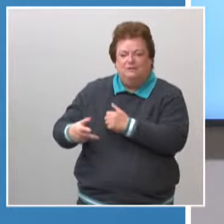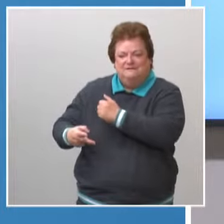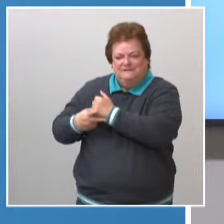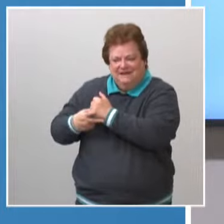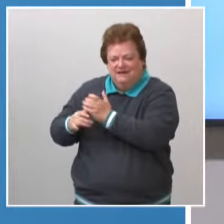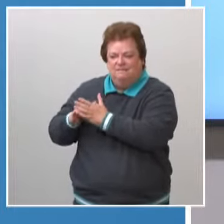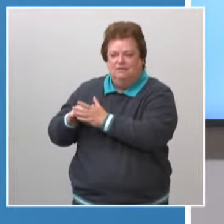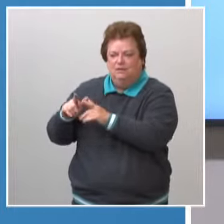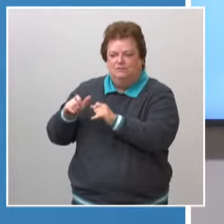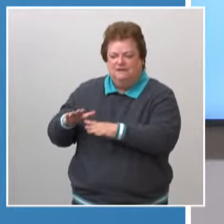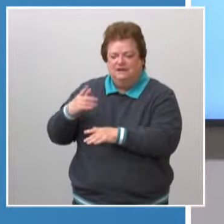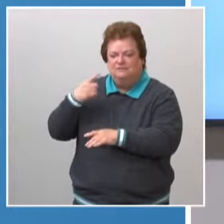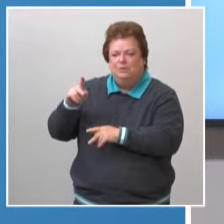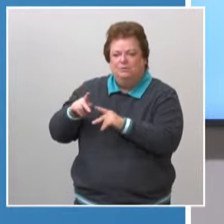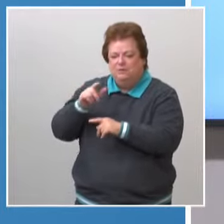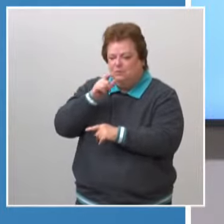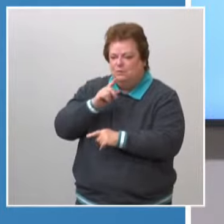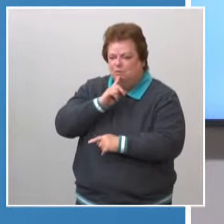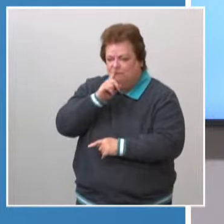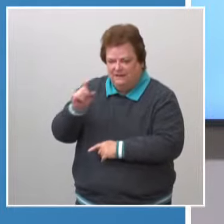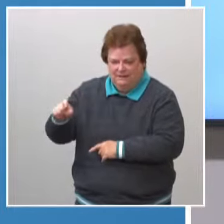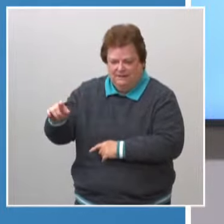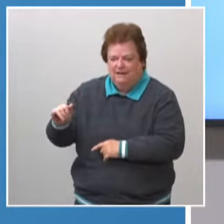for people that really need them.